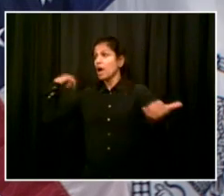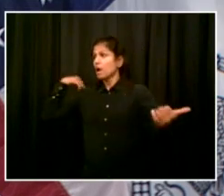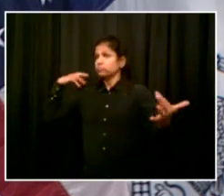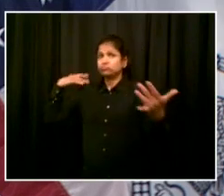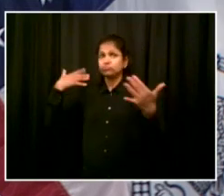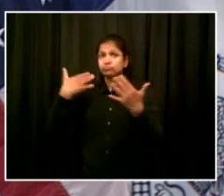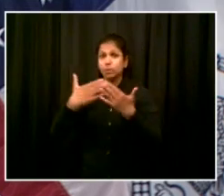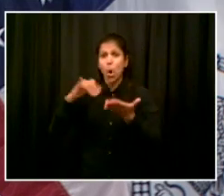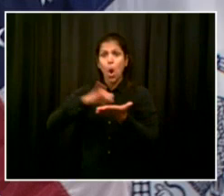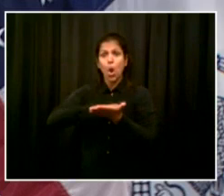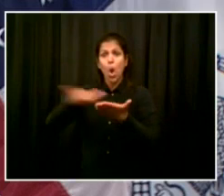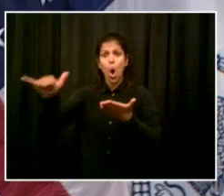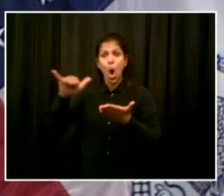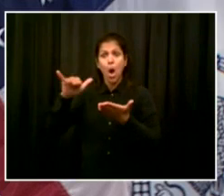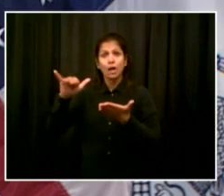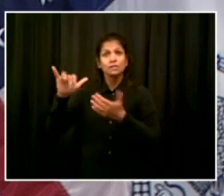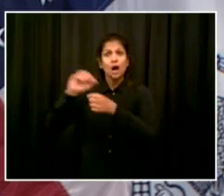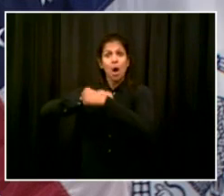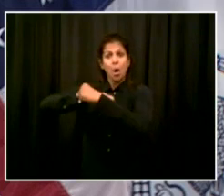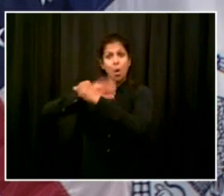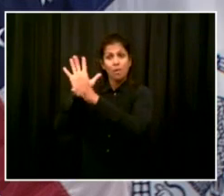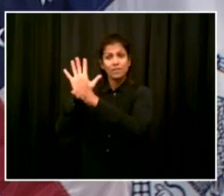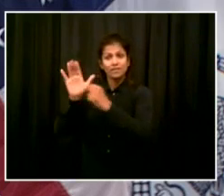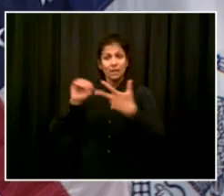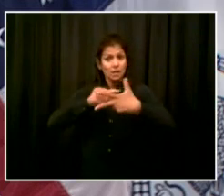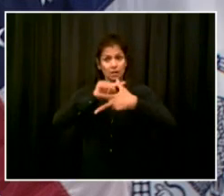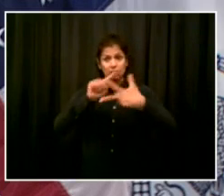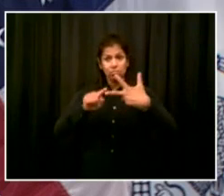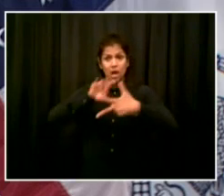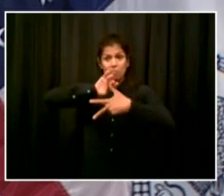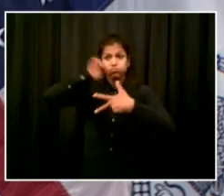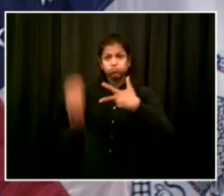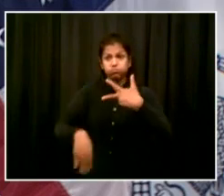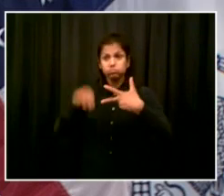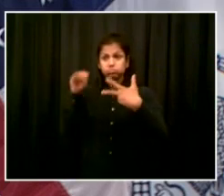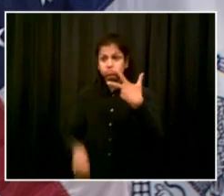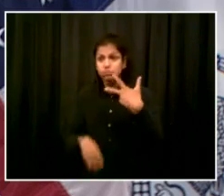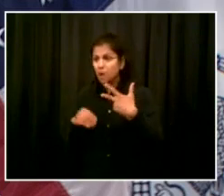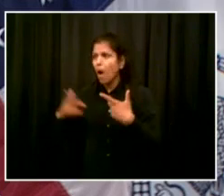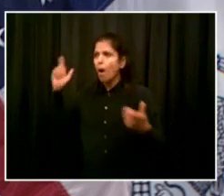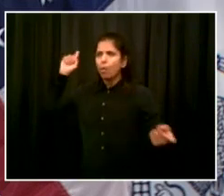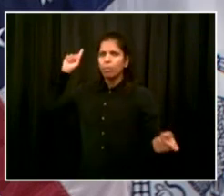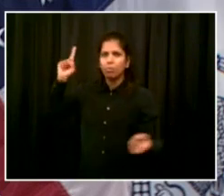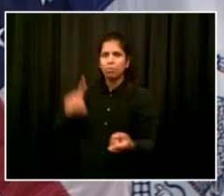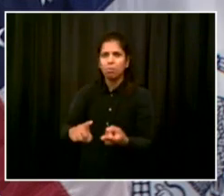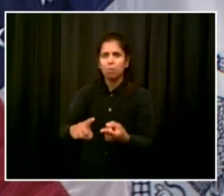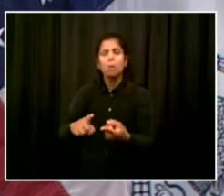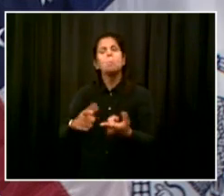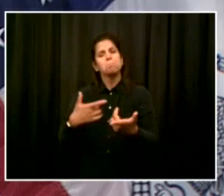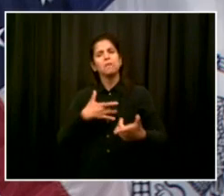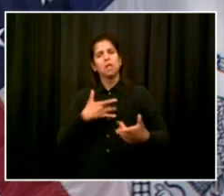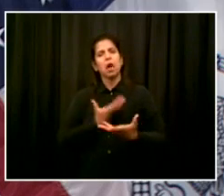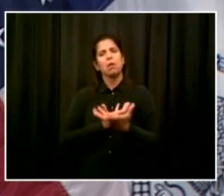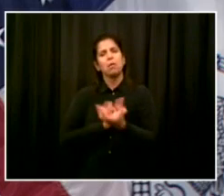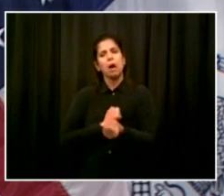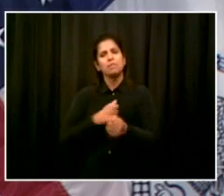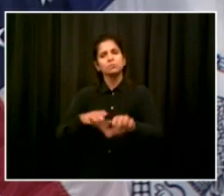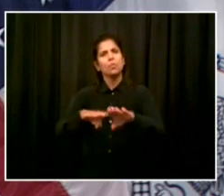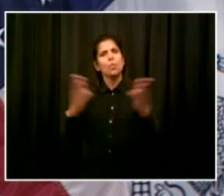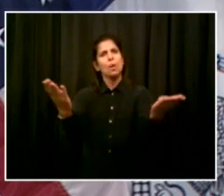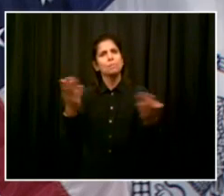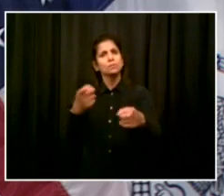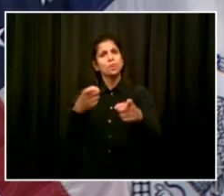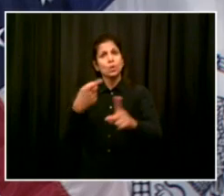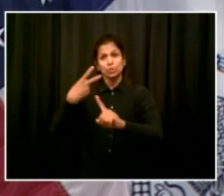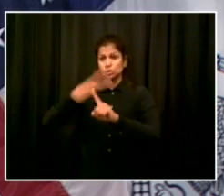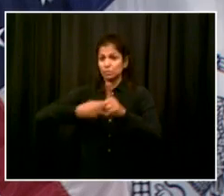2 months, with a lot of hard work and a constant obsession with health and safety, we will be ready. But any individual who's